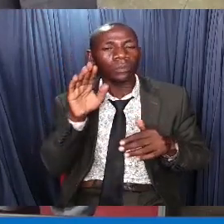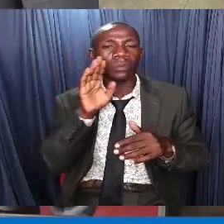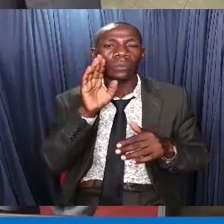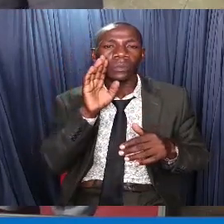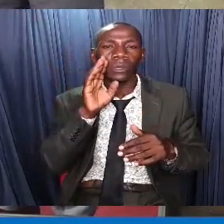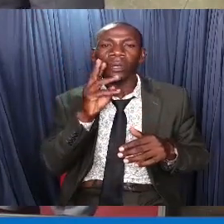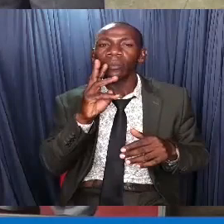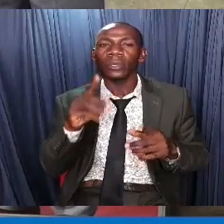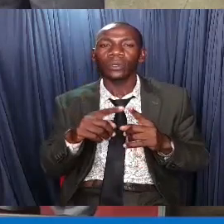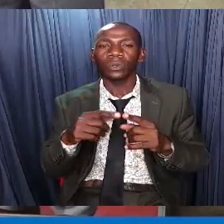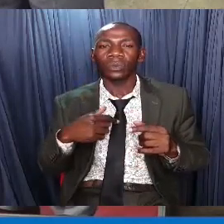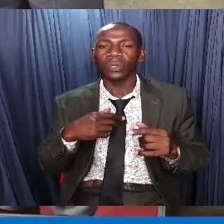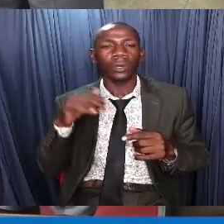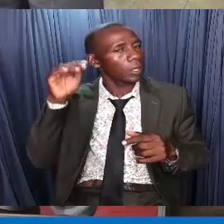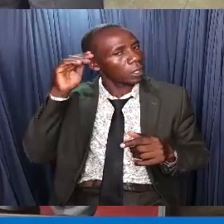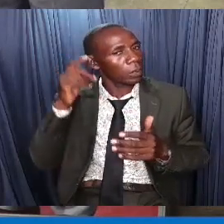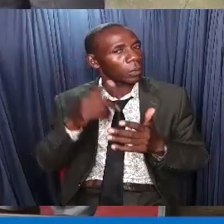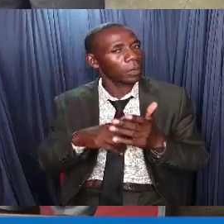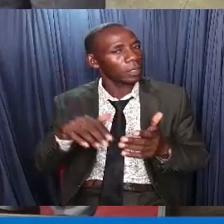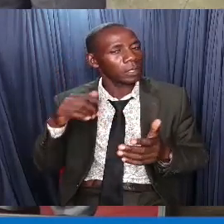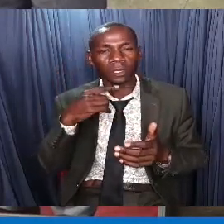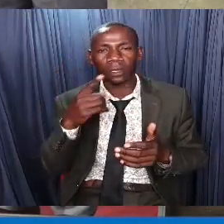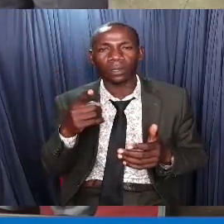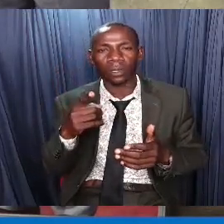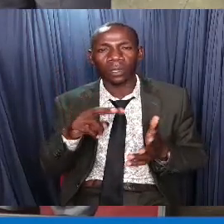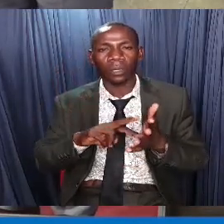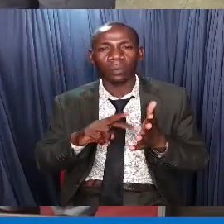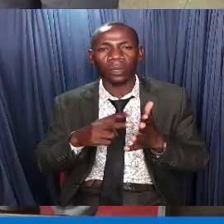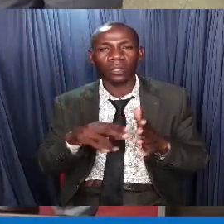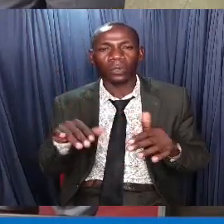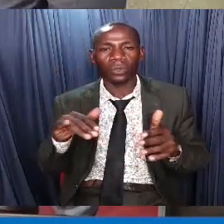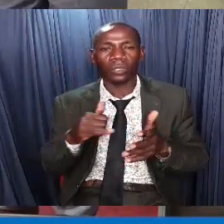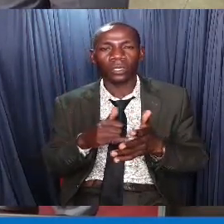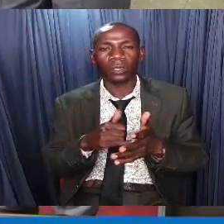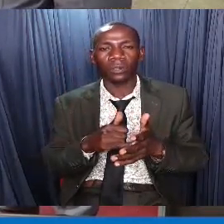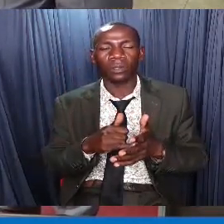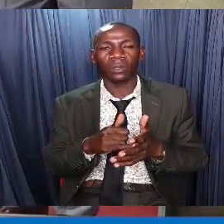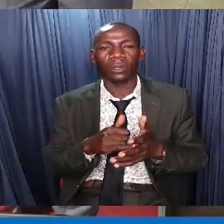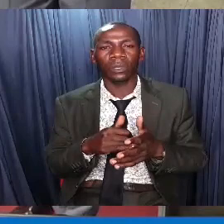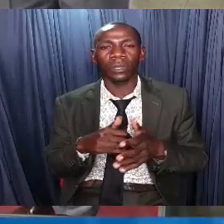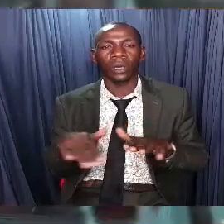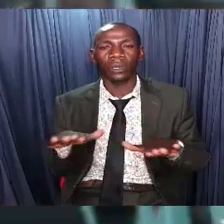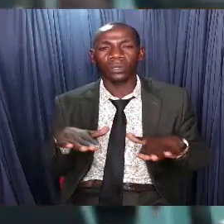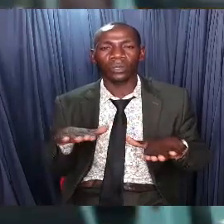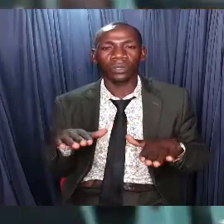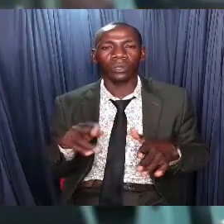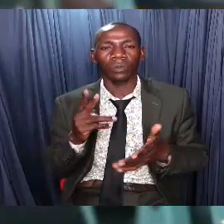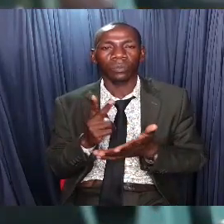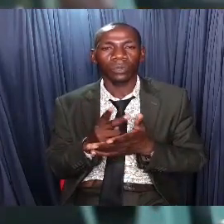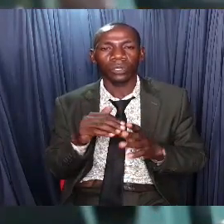na iwe juu yangu. Wewe sikiliza ninalokuambia. The mother said let the curse be upon you. Maana yake tia matendo. That means put into action. Matendo. Action.